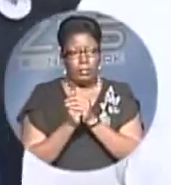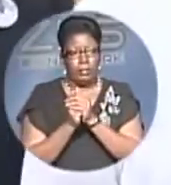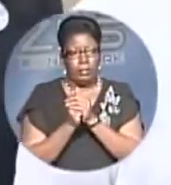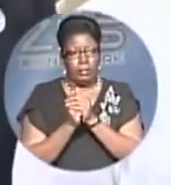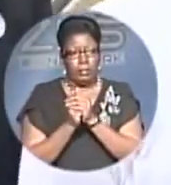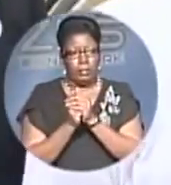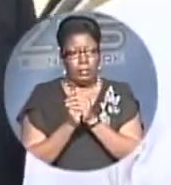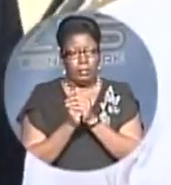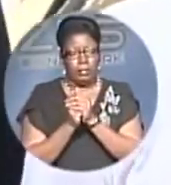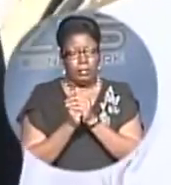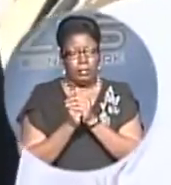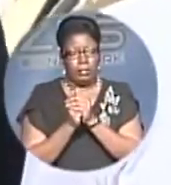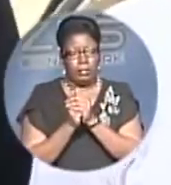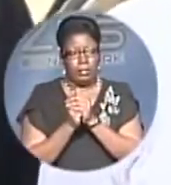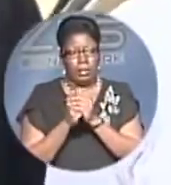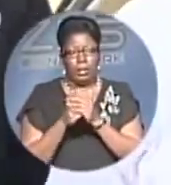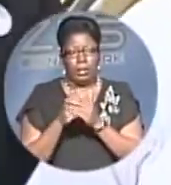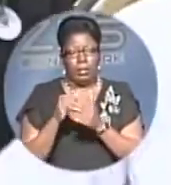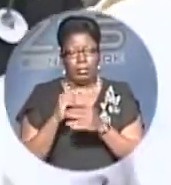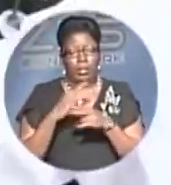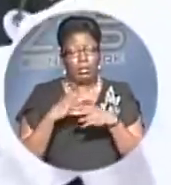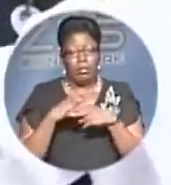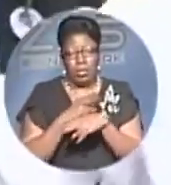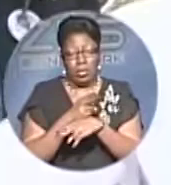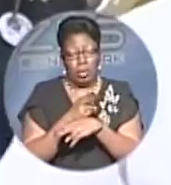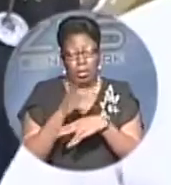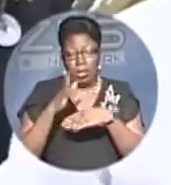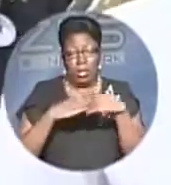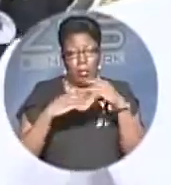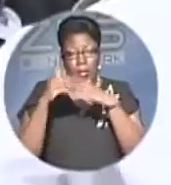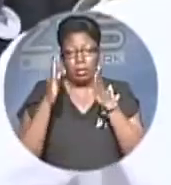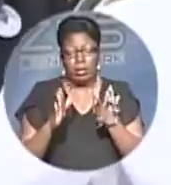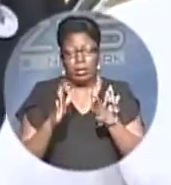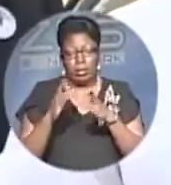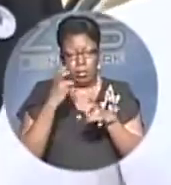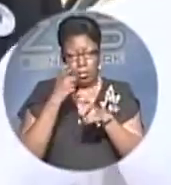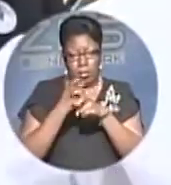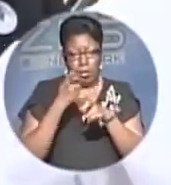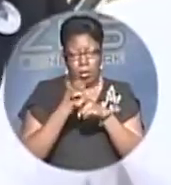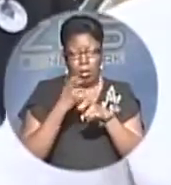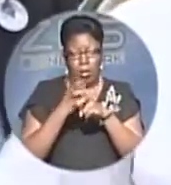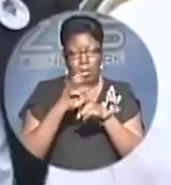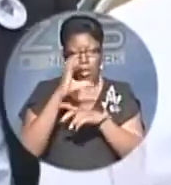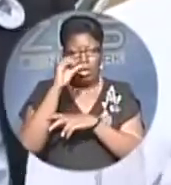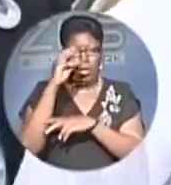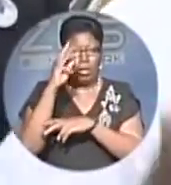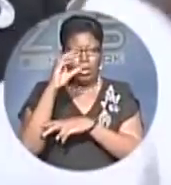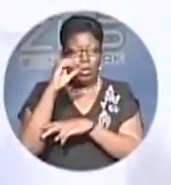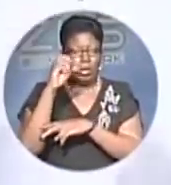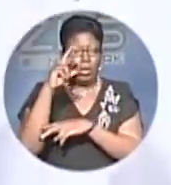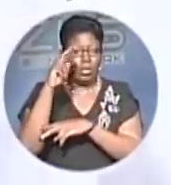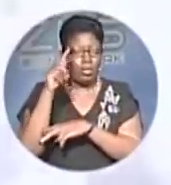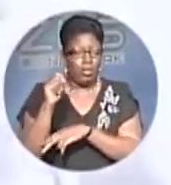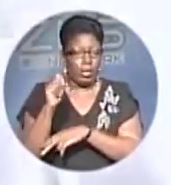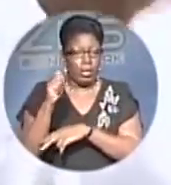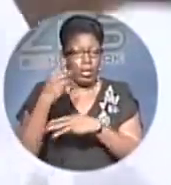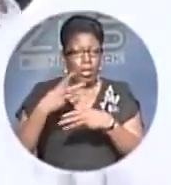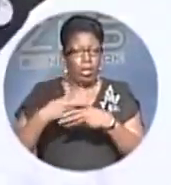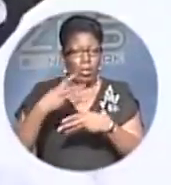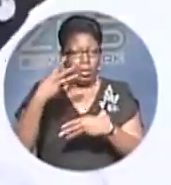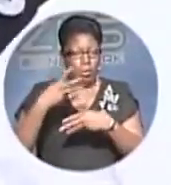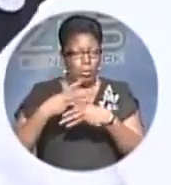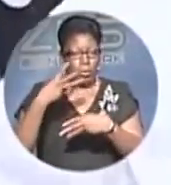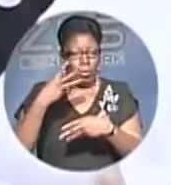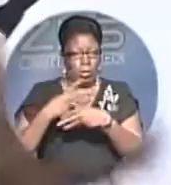I say non-engineer, non-builder. Common sense would say if this was a concrete wall with appropriate steels, appropriate bell course,